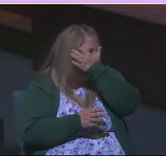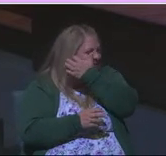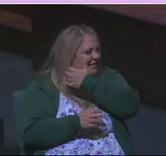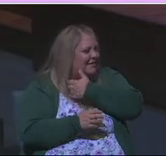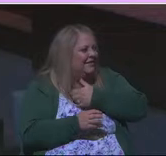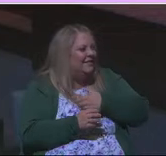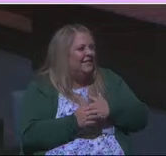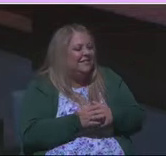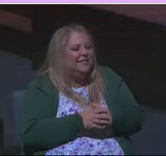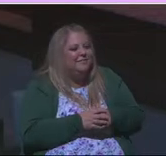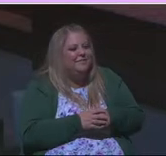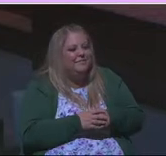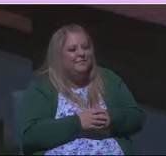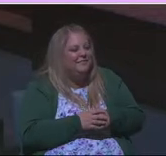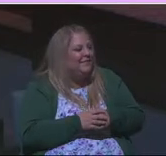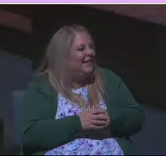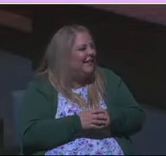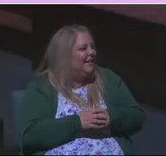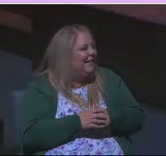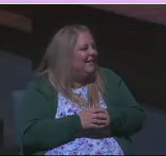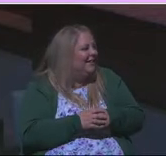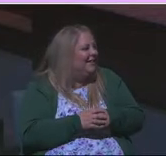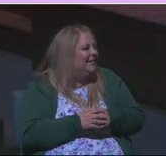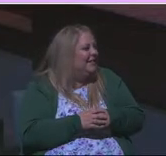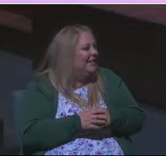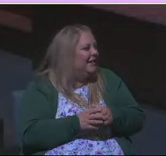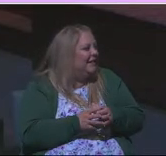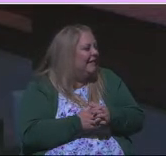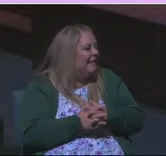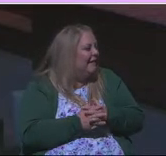Not my mother-in-law, their mother-in-law.